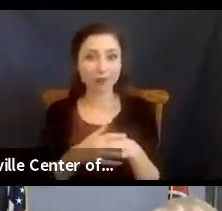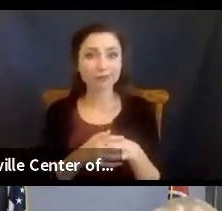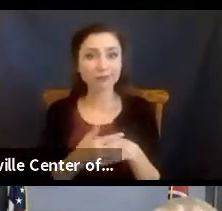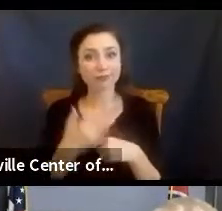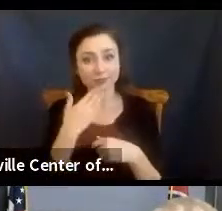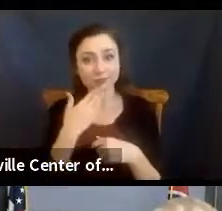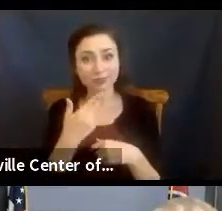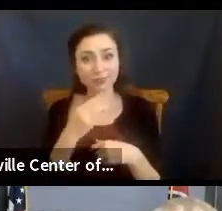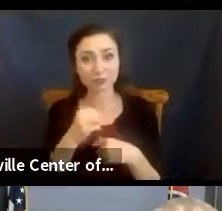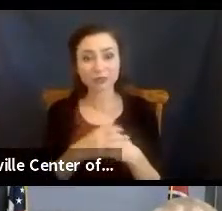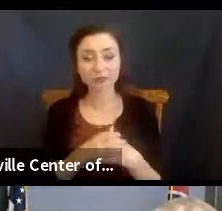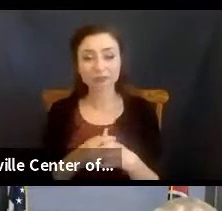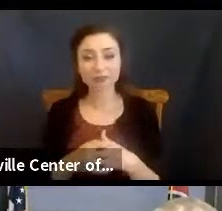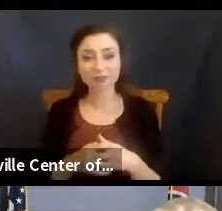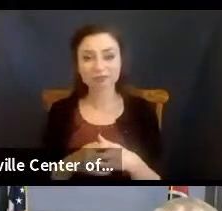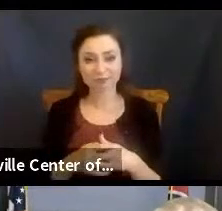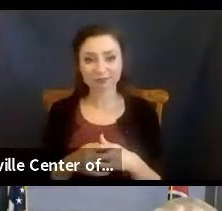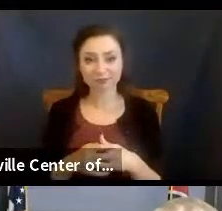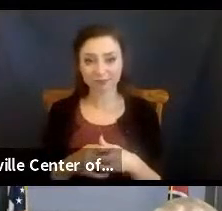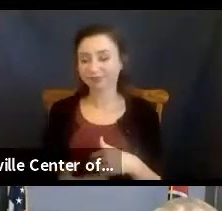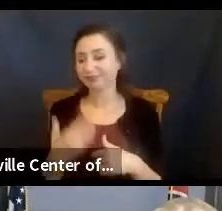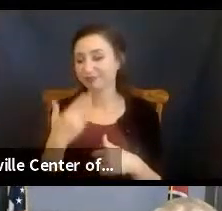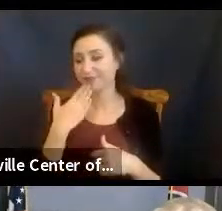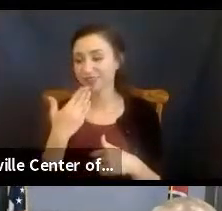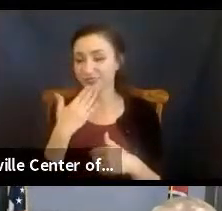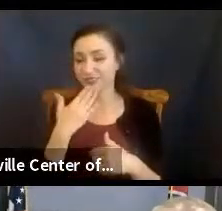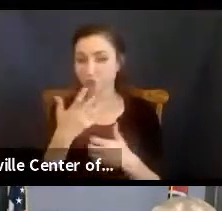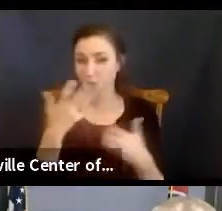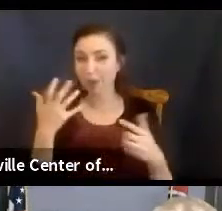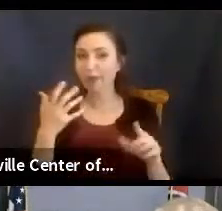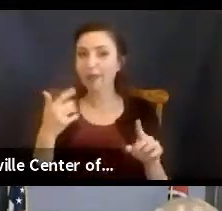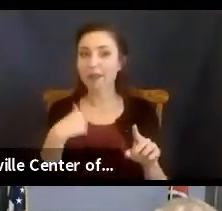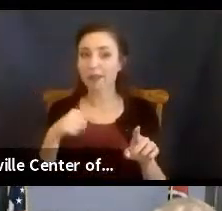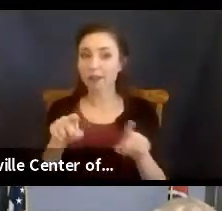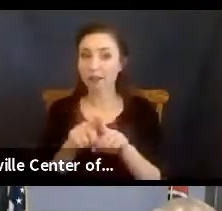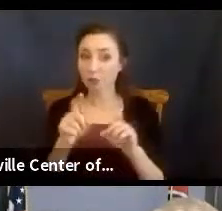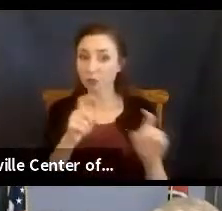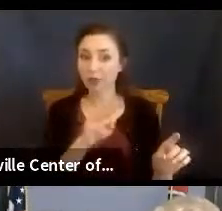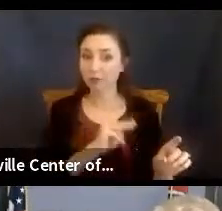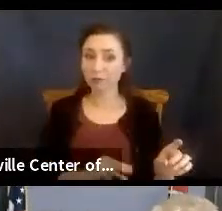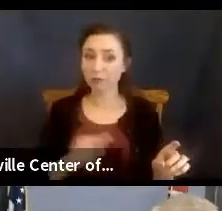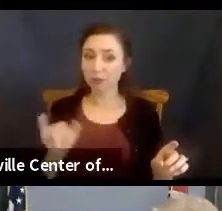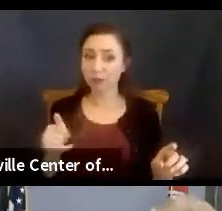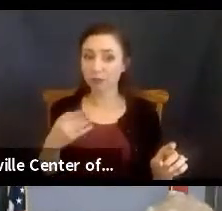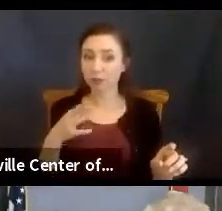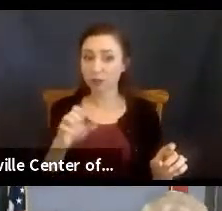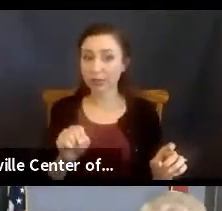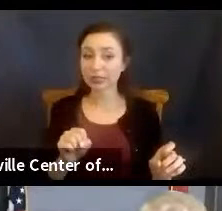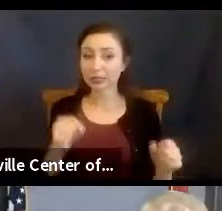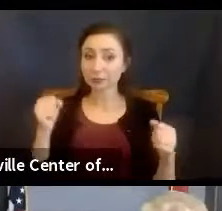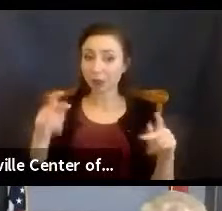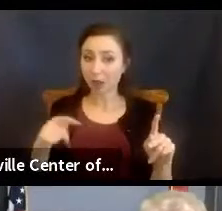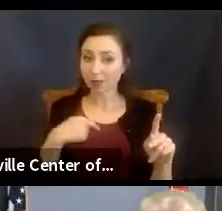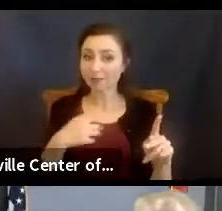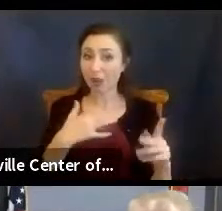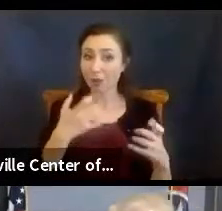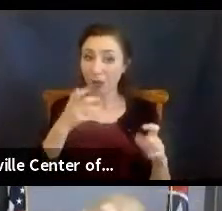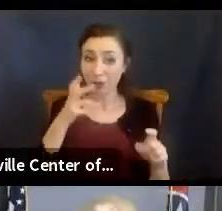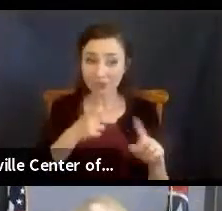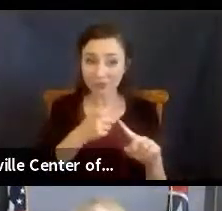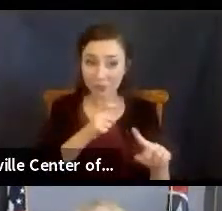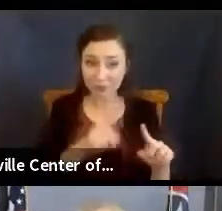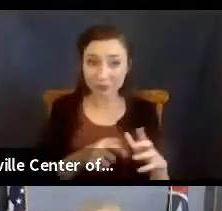yes. Thank you very much. And I just wanted to give Mayor Jacobs a chance to say something too. I like hearing from